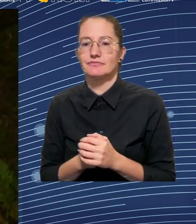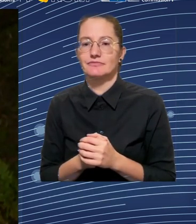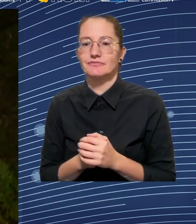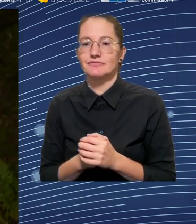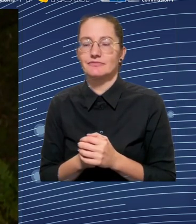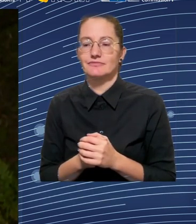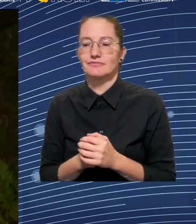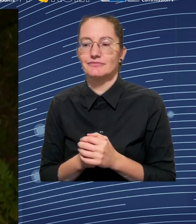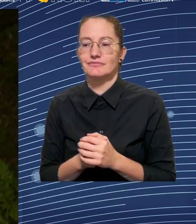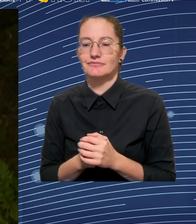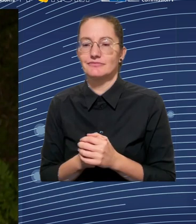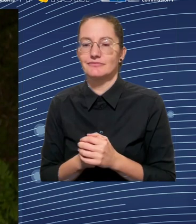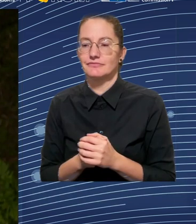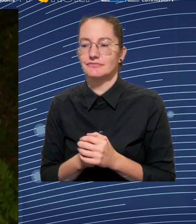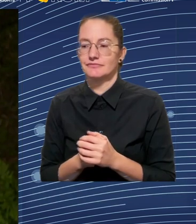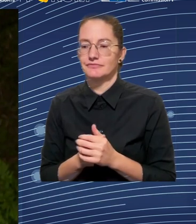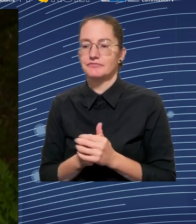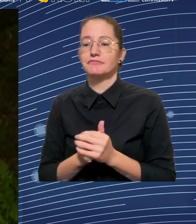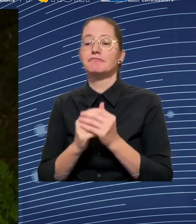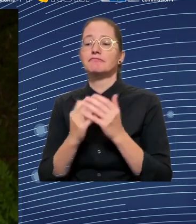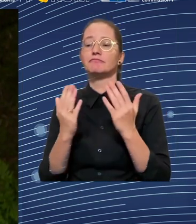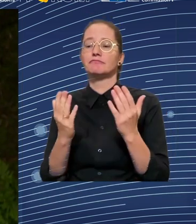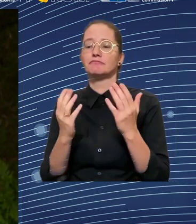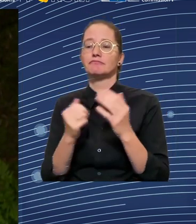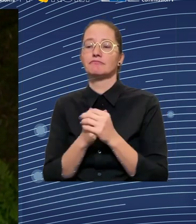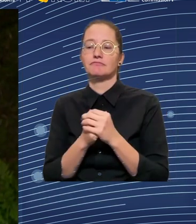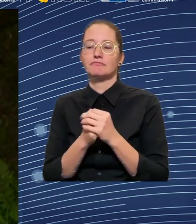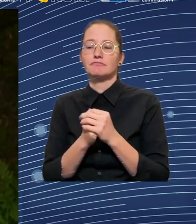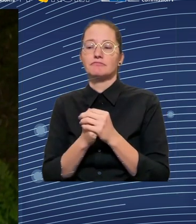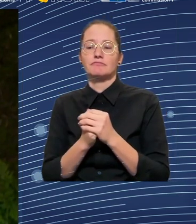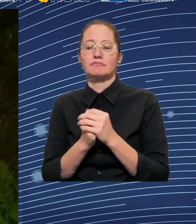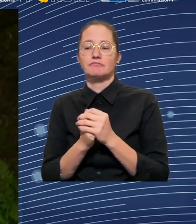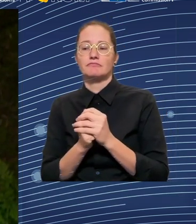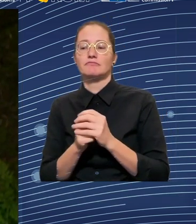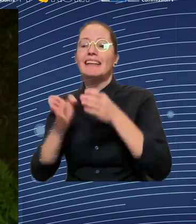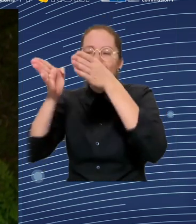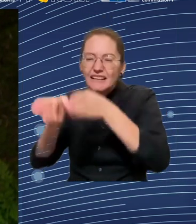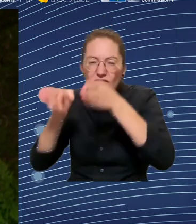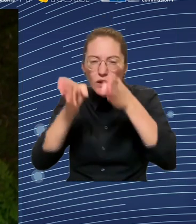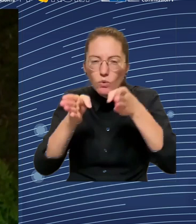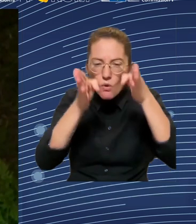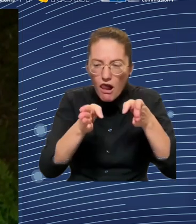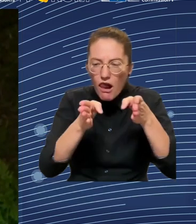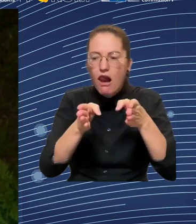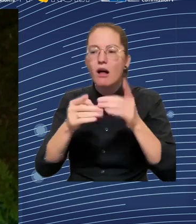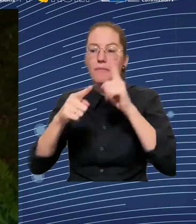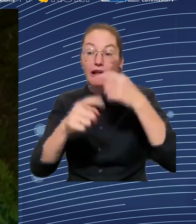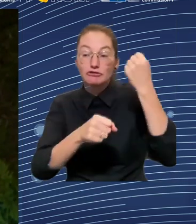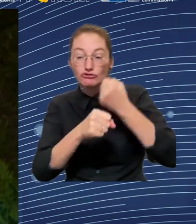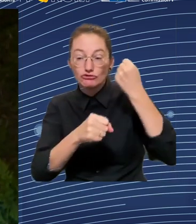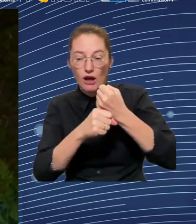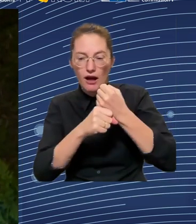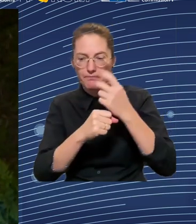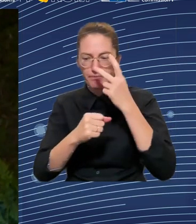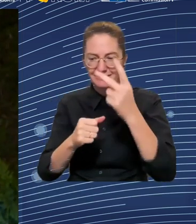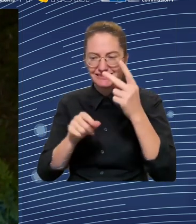but we also covered things like age, educational attainment, et cetera. So there was a range of things covered. But